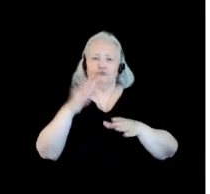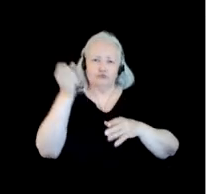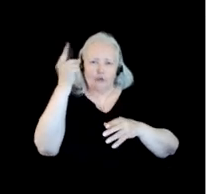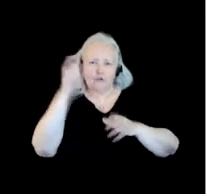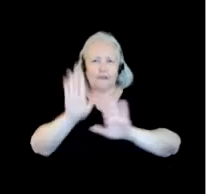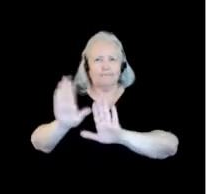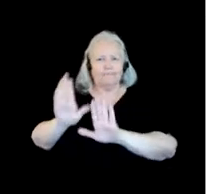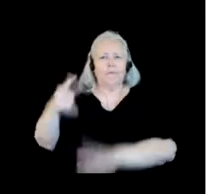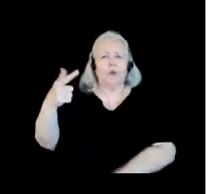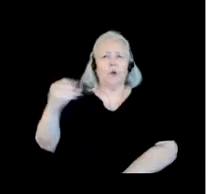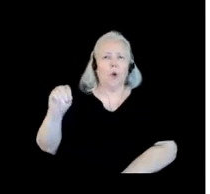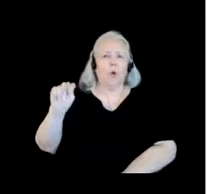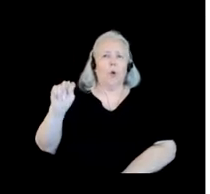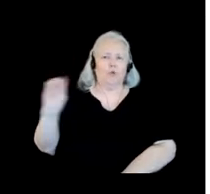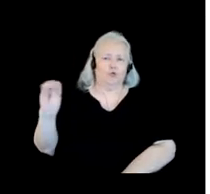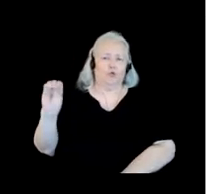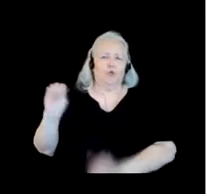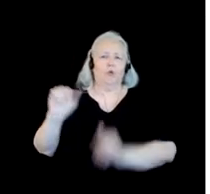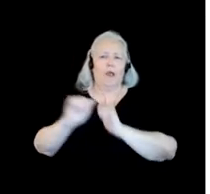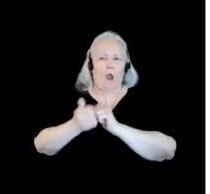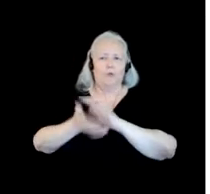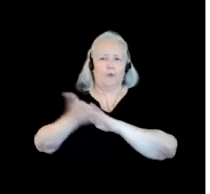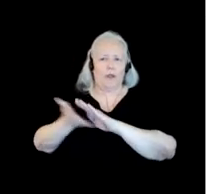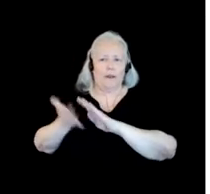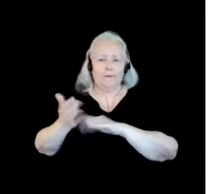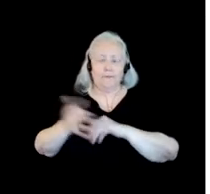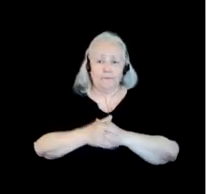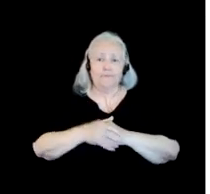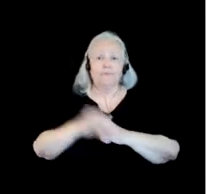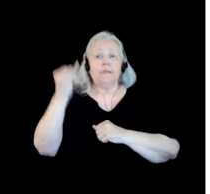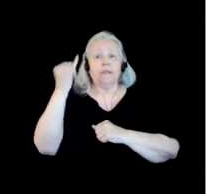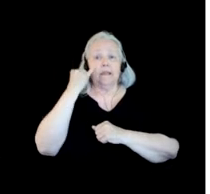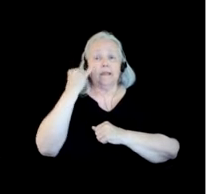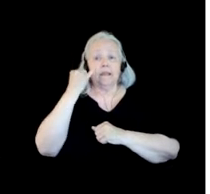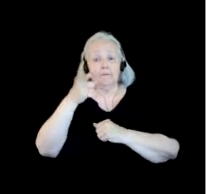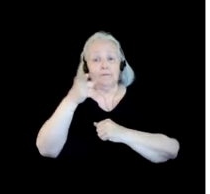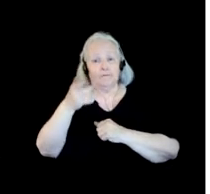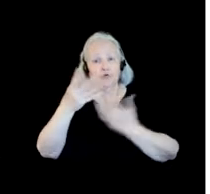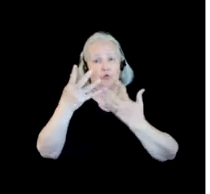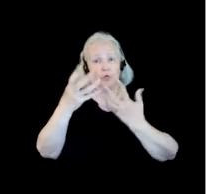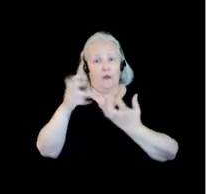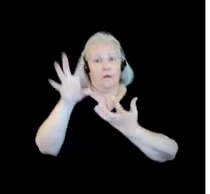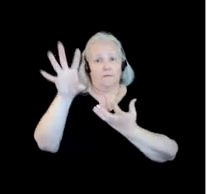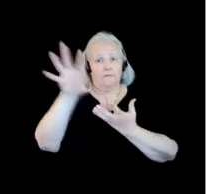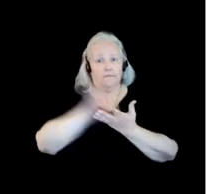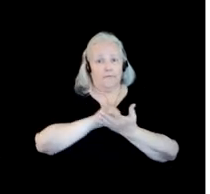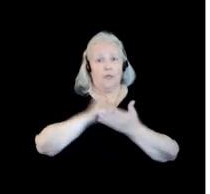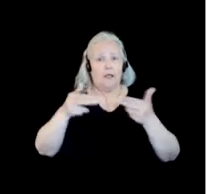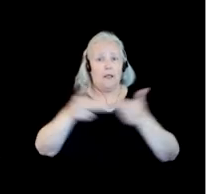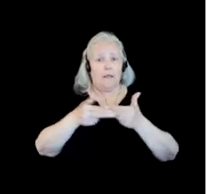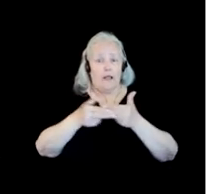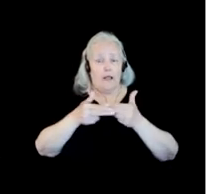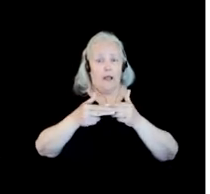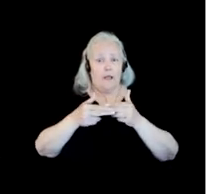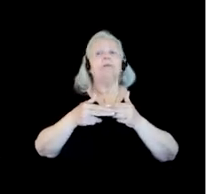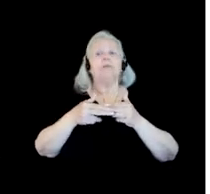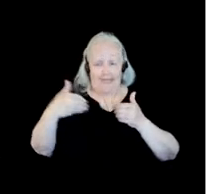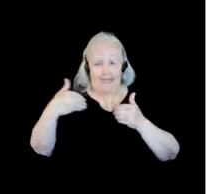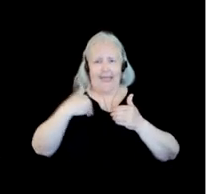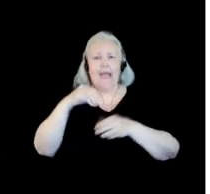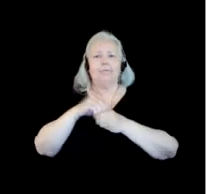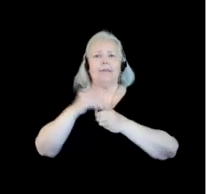GoToWebinar control panel. If you'd like to download copies of the panelists' slides, you'll find those in the